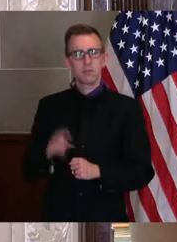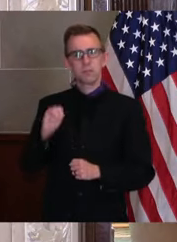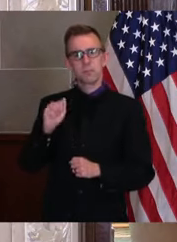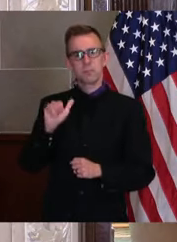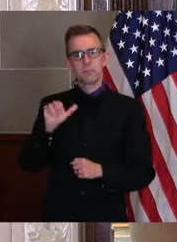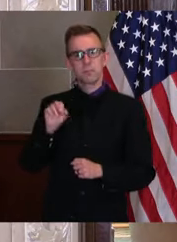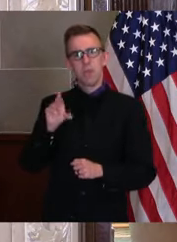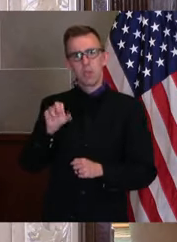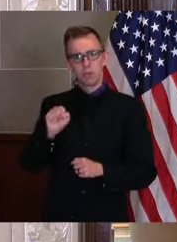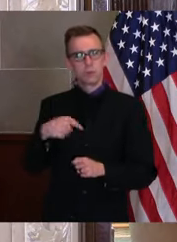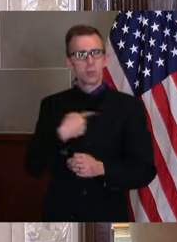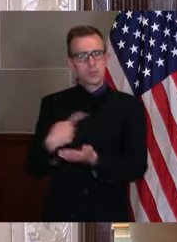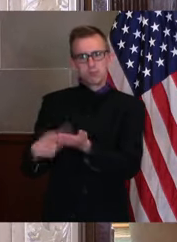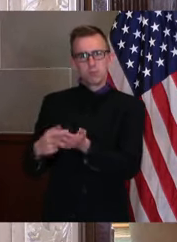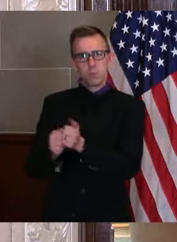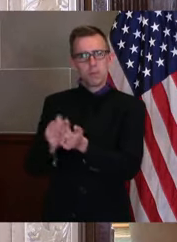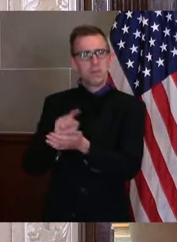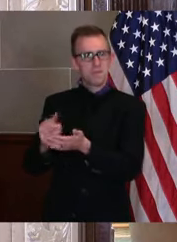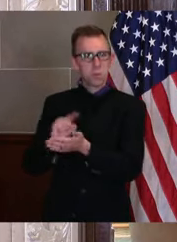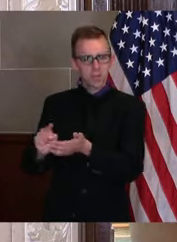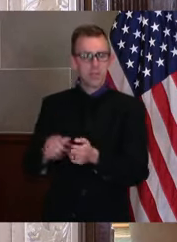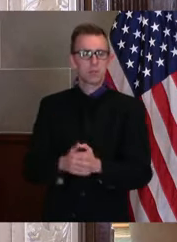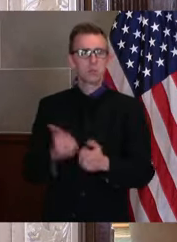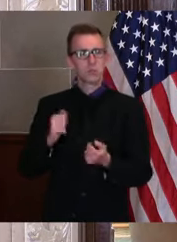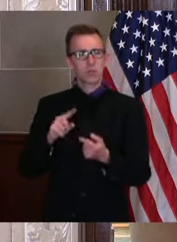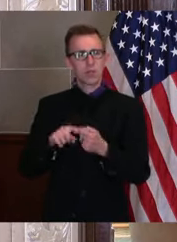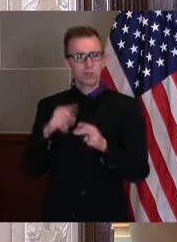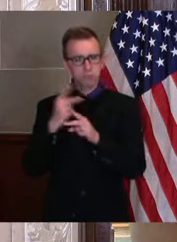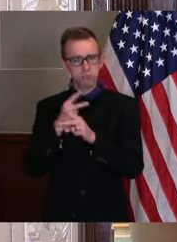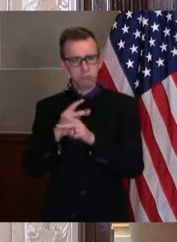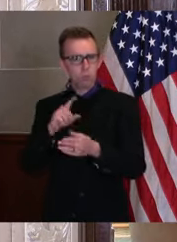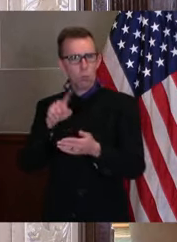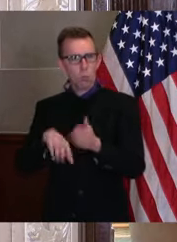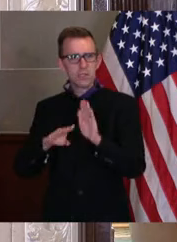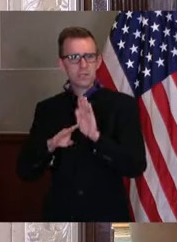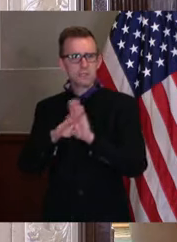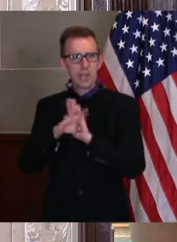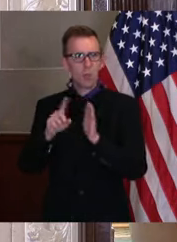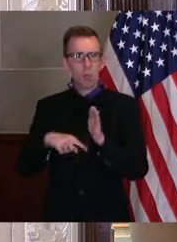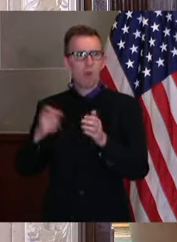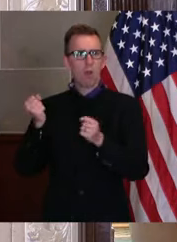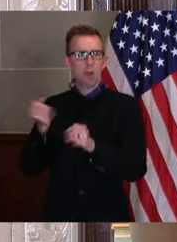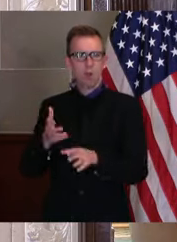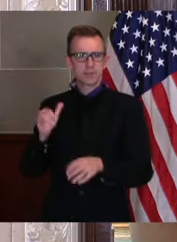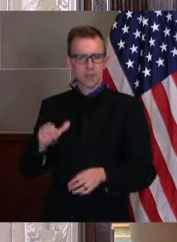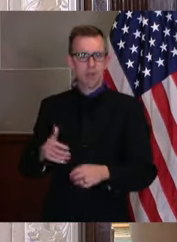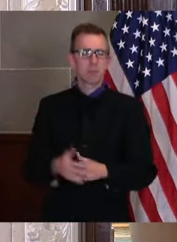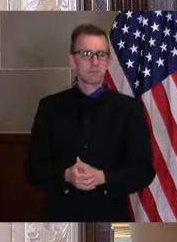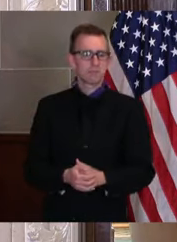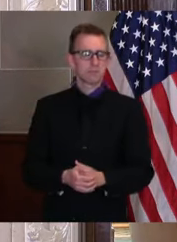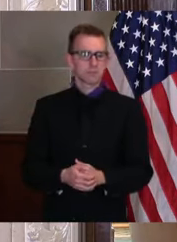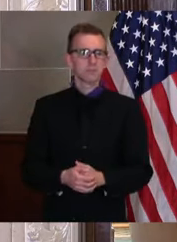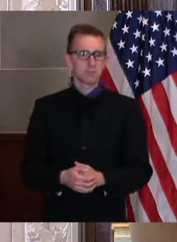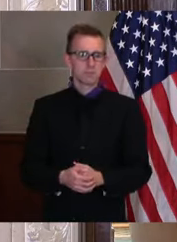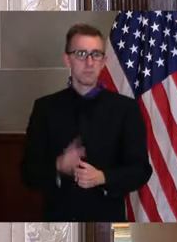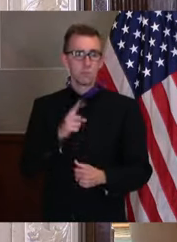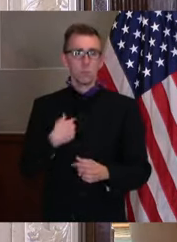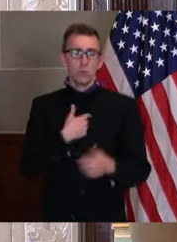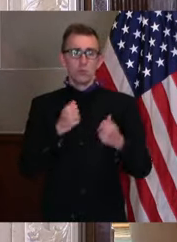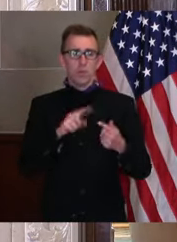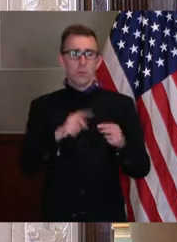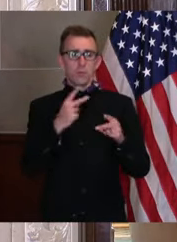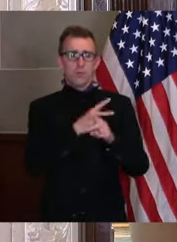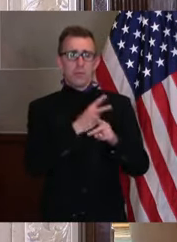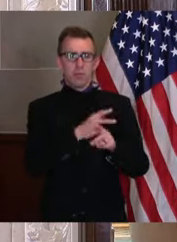we have discussions with weekly. We try to find out, hey, what is spiking that? And I think right now we're all trying to figure that out. I mean, we